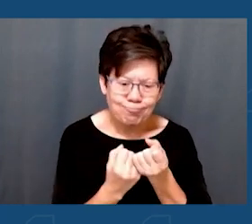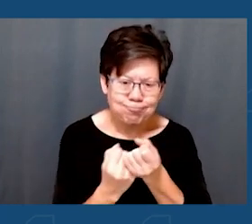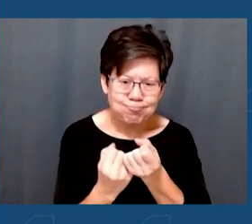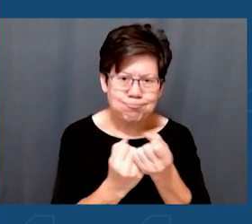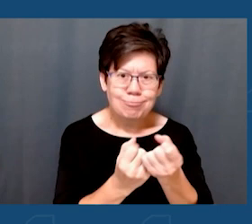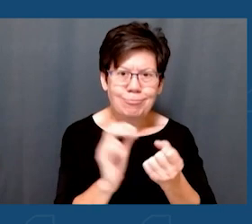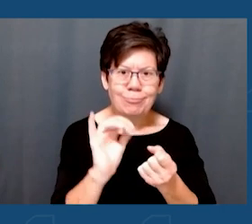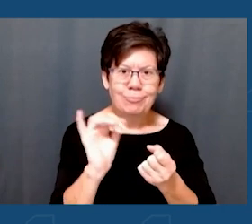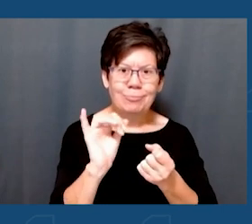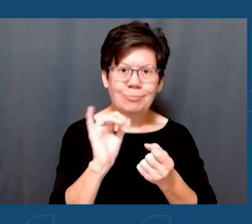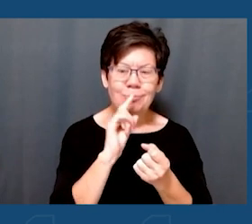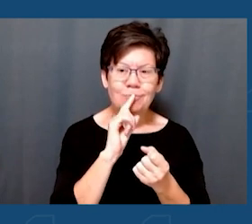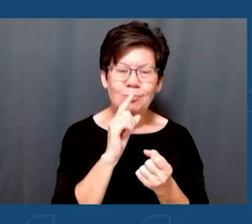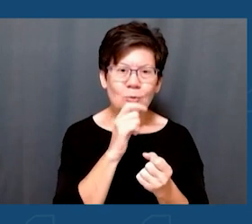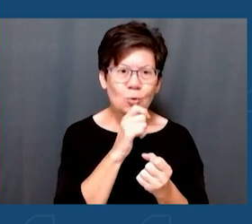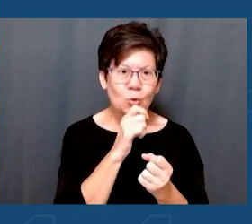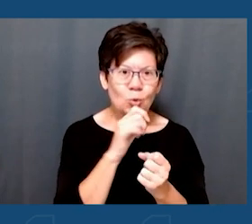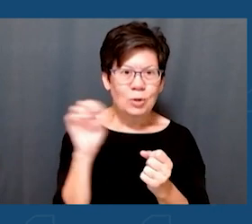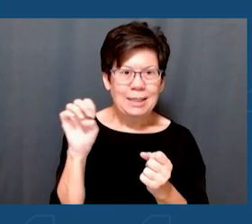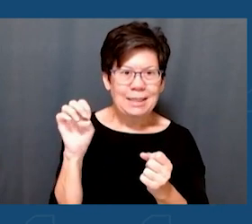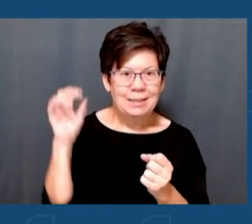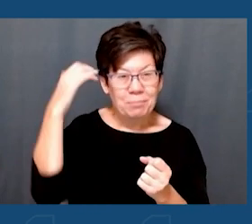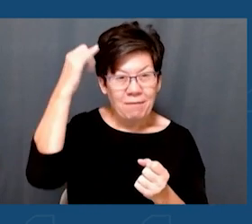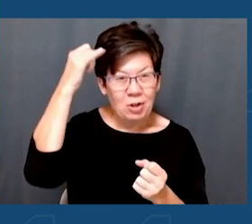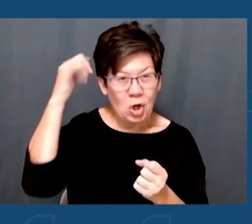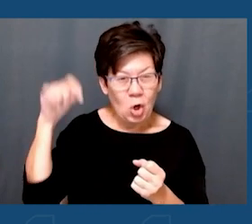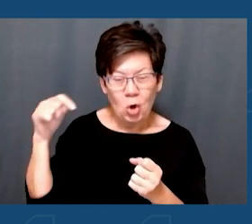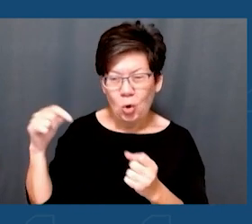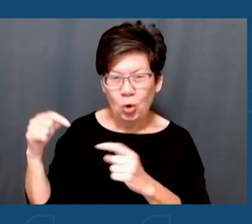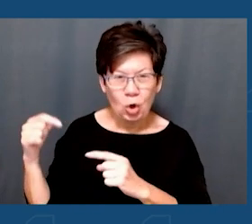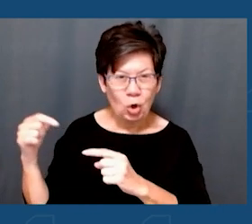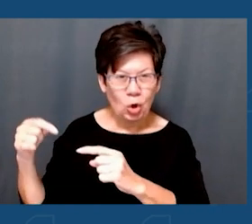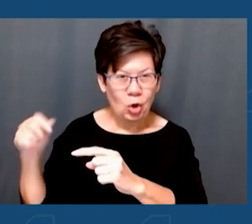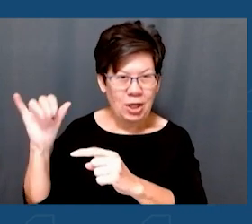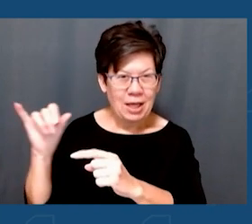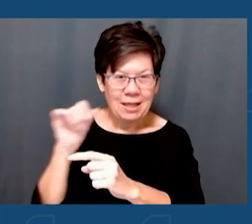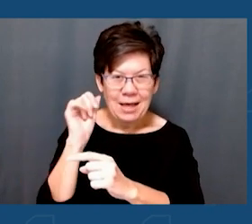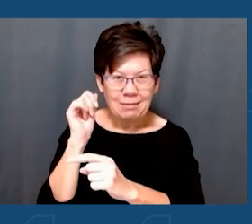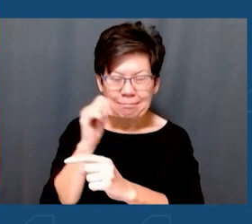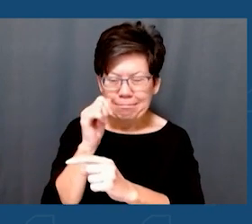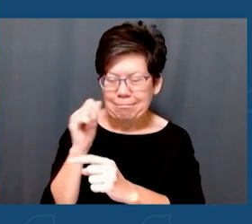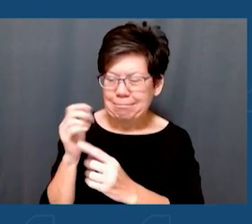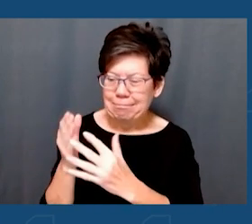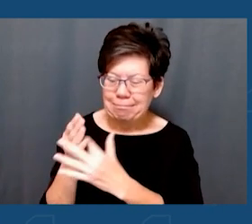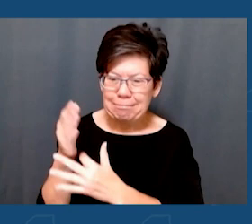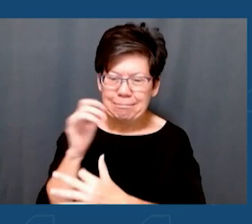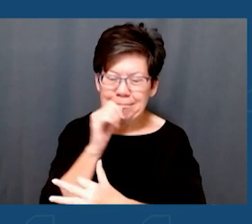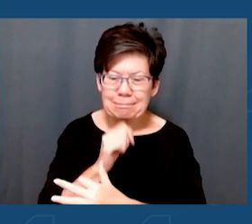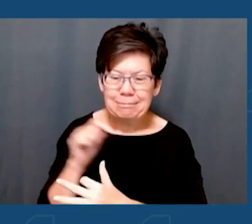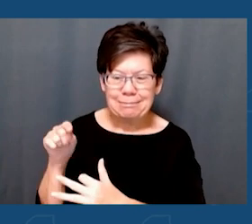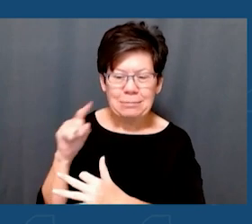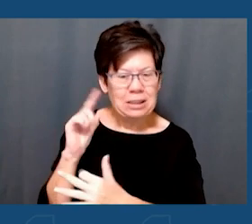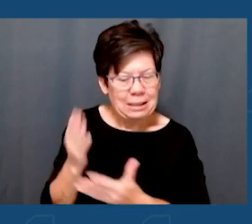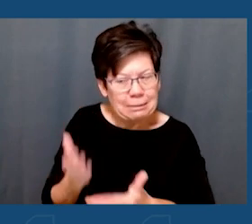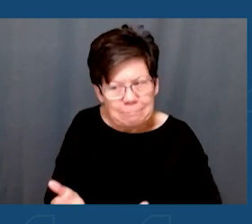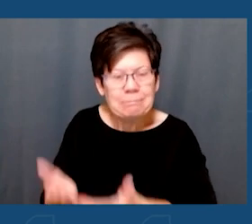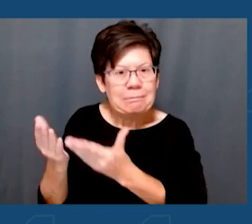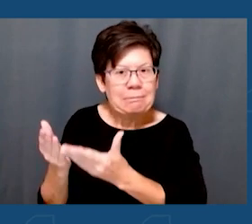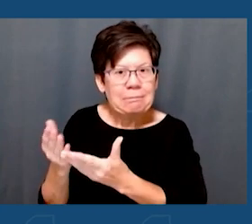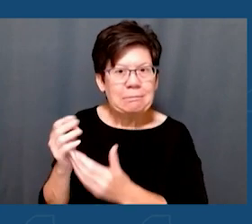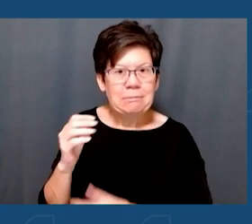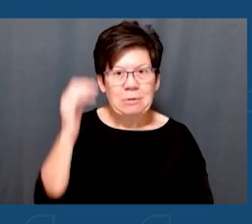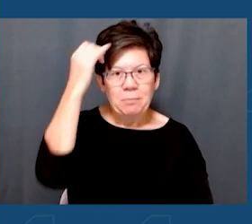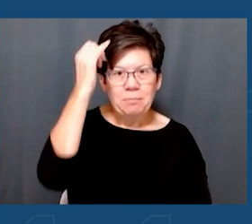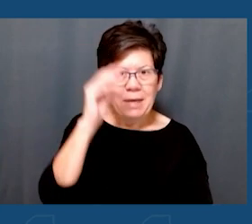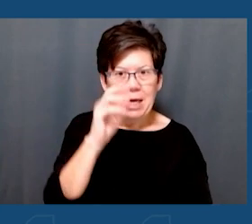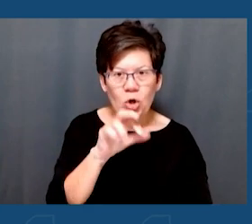a wounded community on the east side of Buffalo after what they went through. That'll always be part of your legacy. Let's give a round of applause to Mayor Brown.